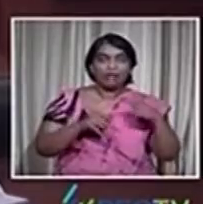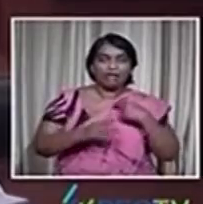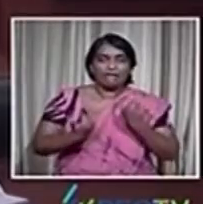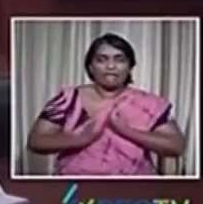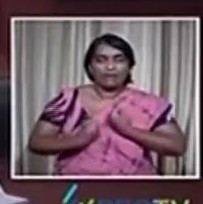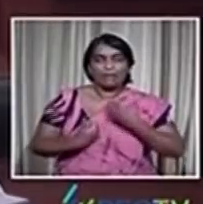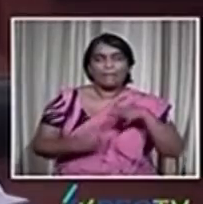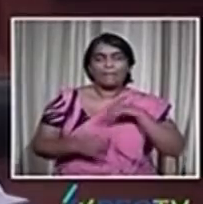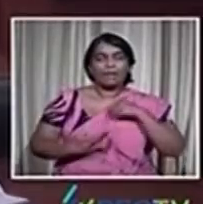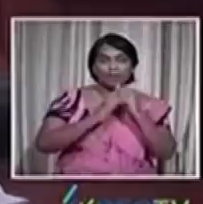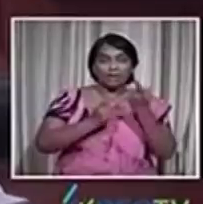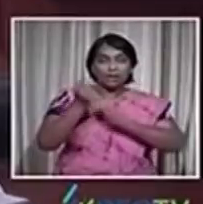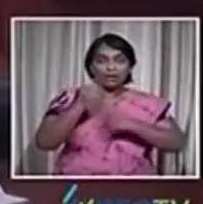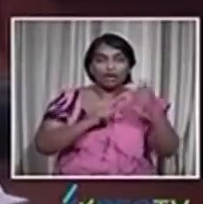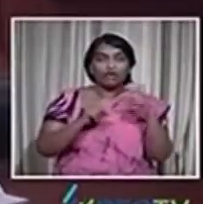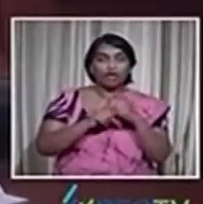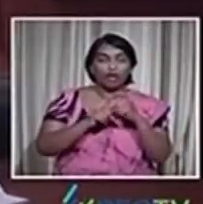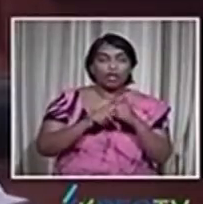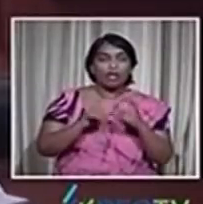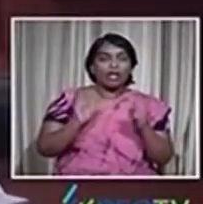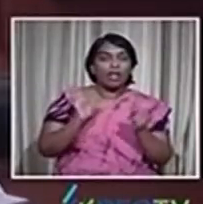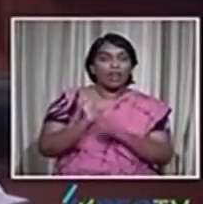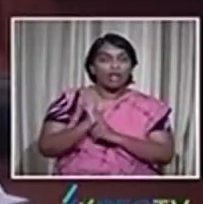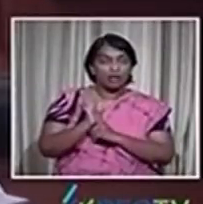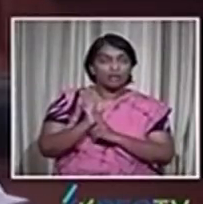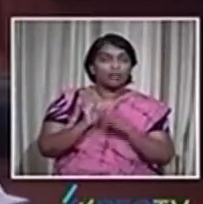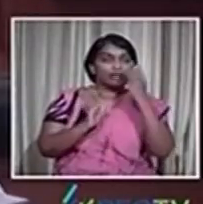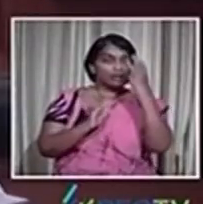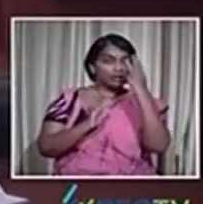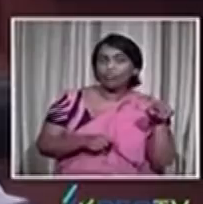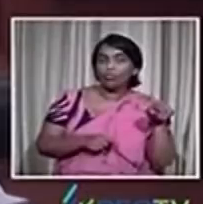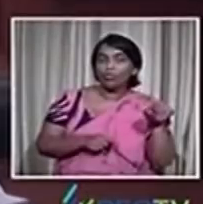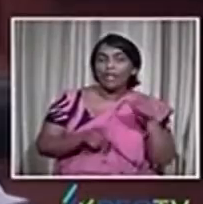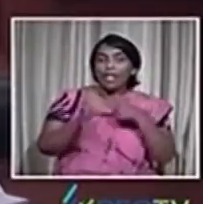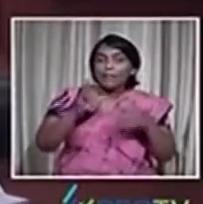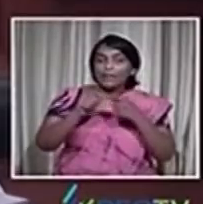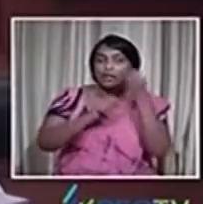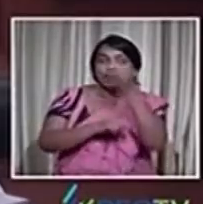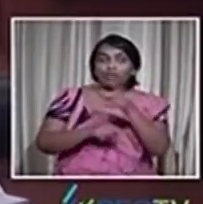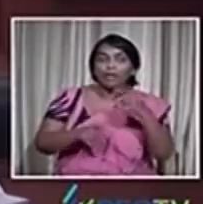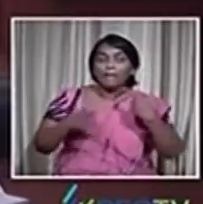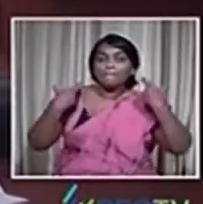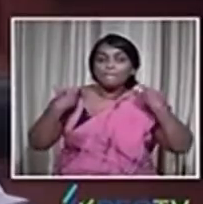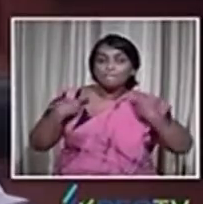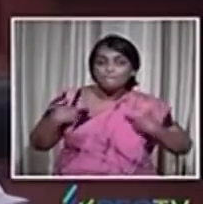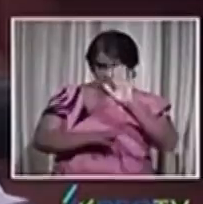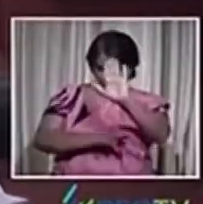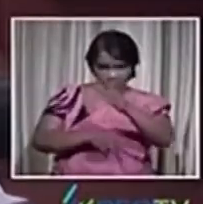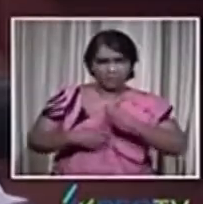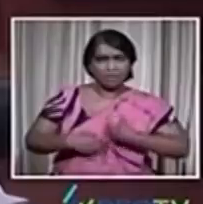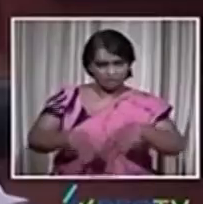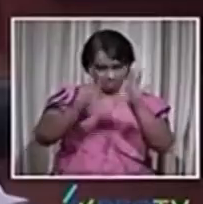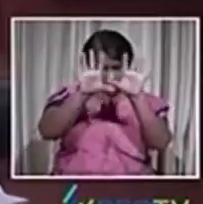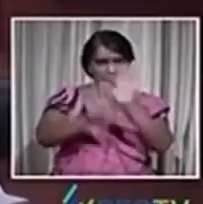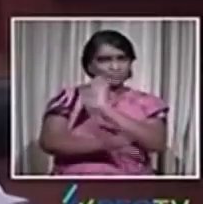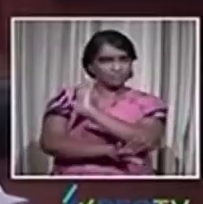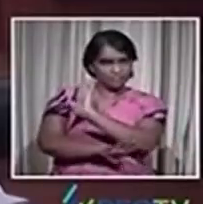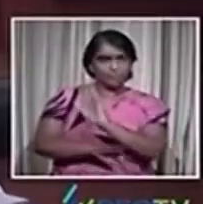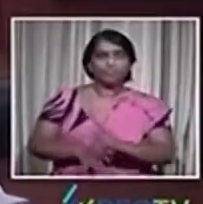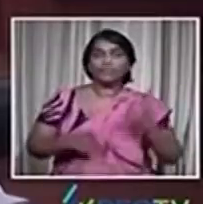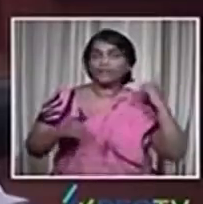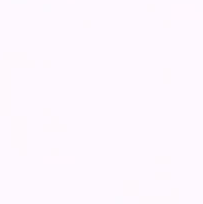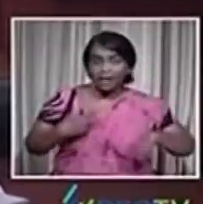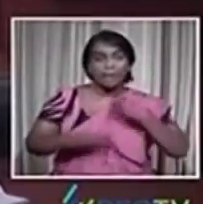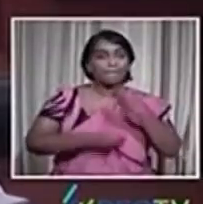government. He is Mahinda Rajapaksa's aunt's son. I revealed in this chamber how a project of the Sri Lankan Navy was taken over by Nisanka